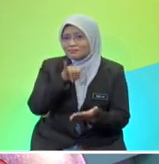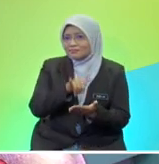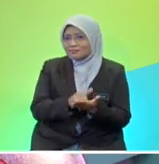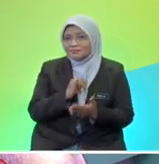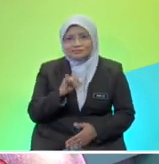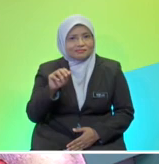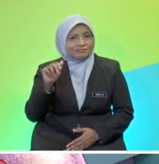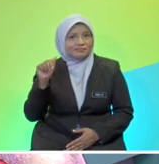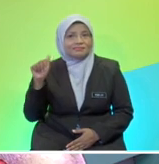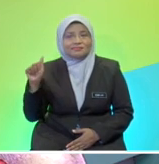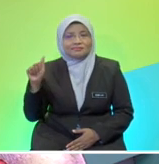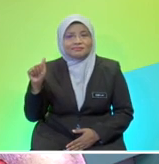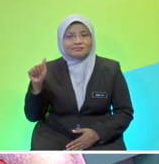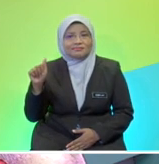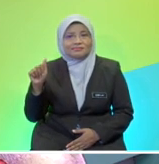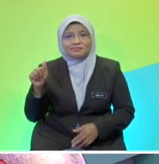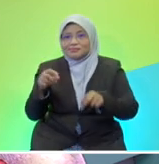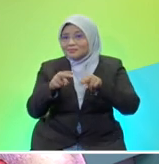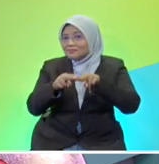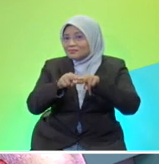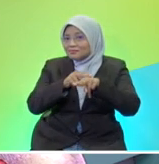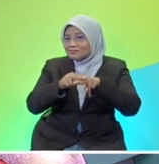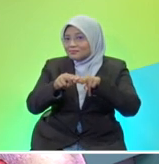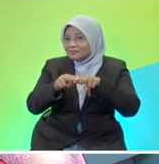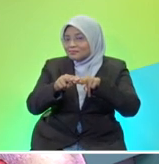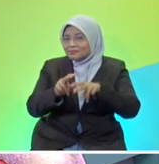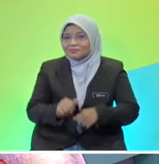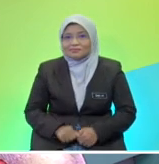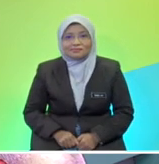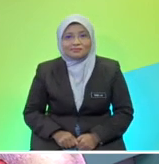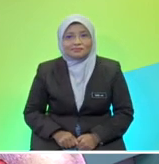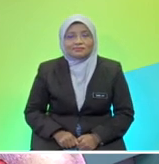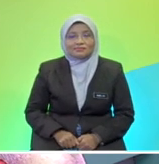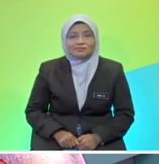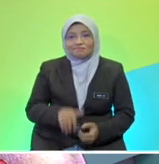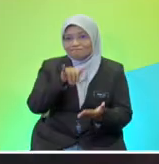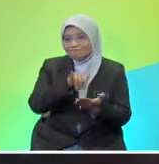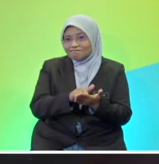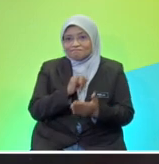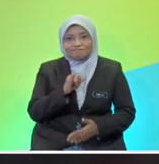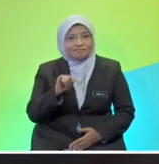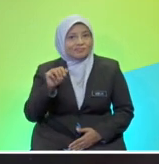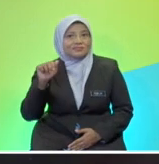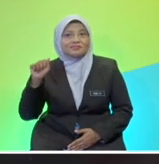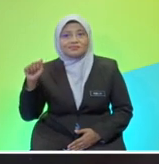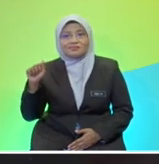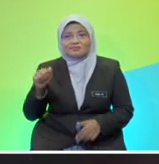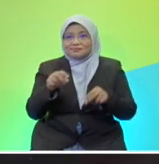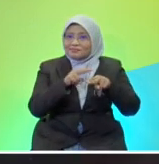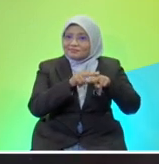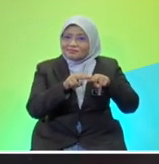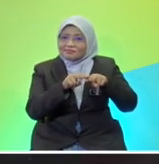train. This is a train. I've got a train. This is a train.